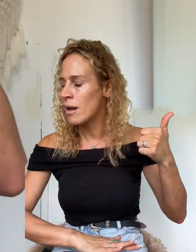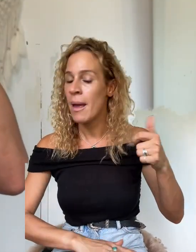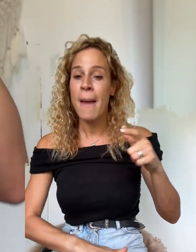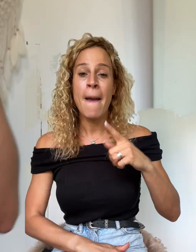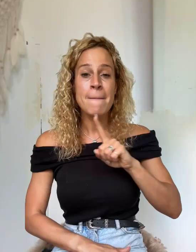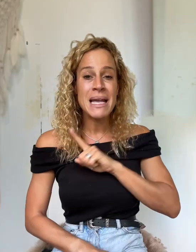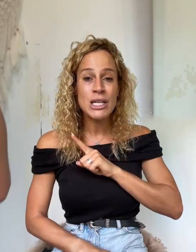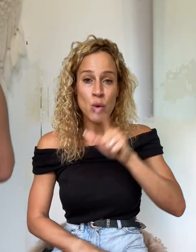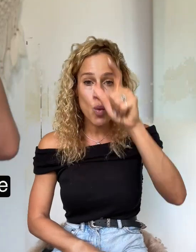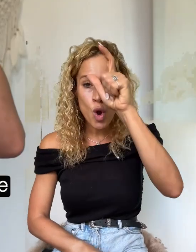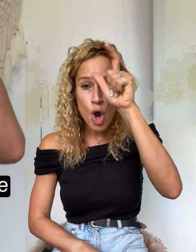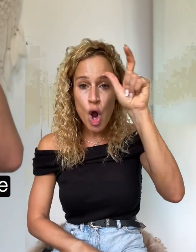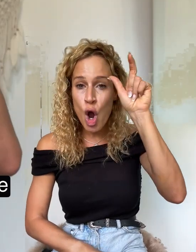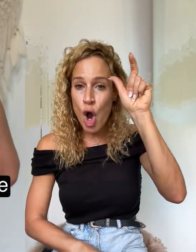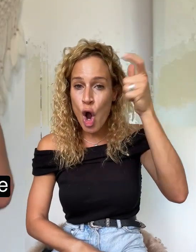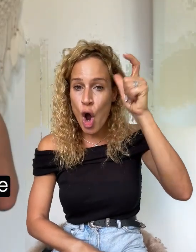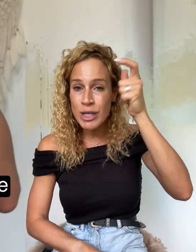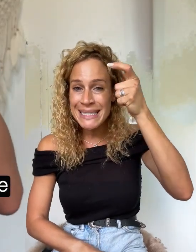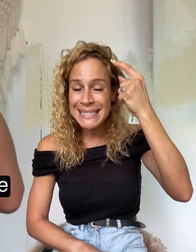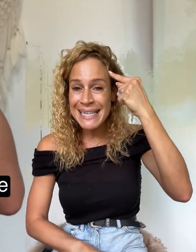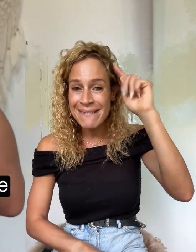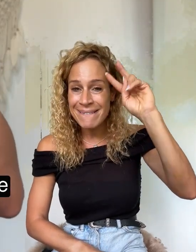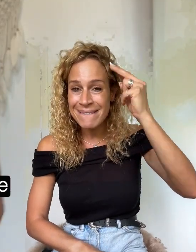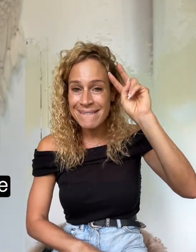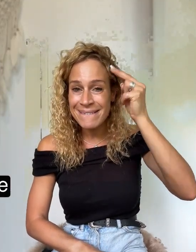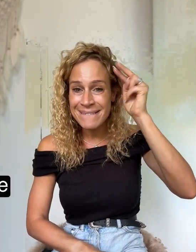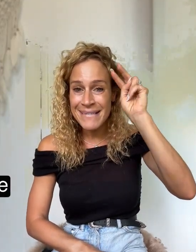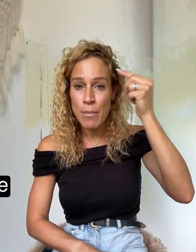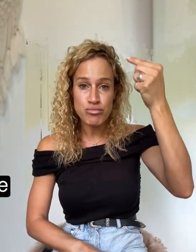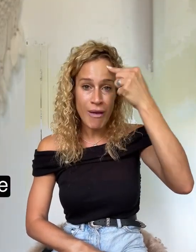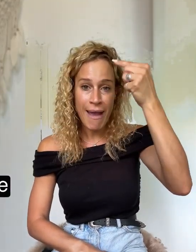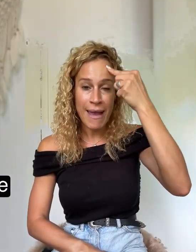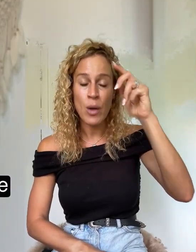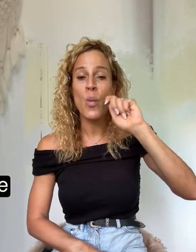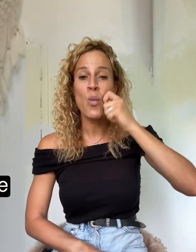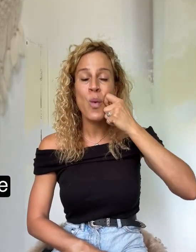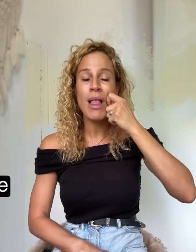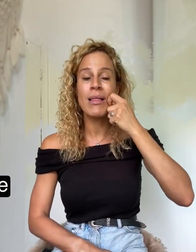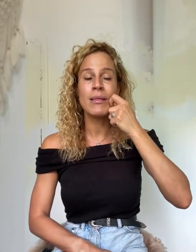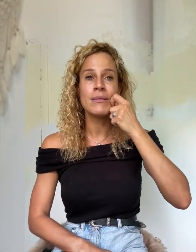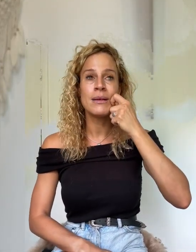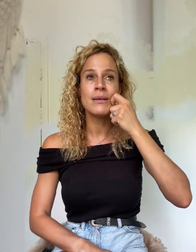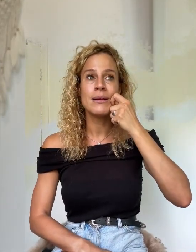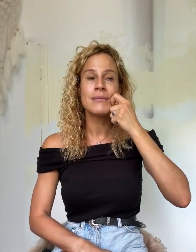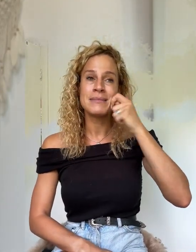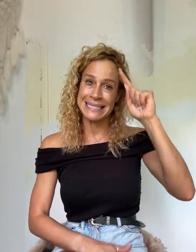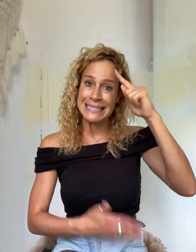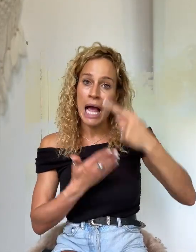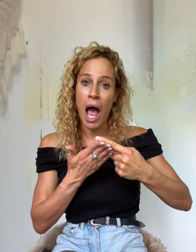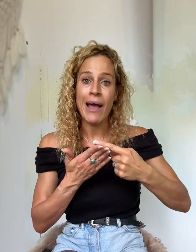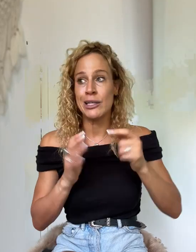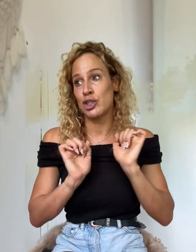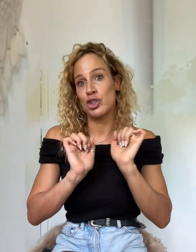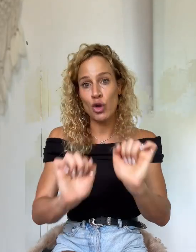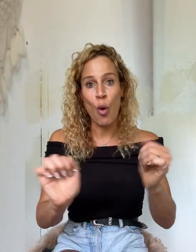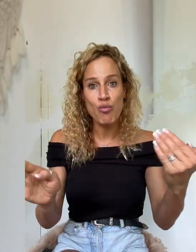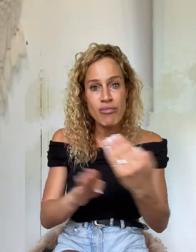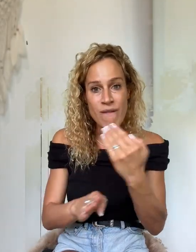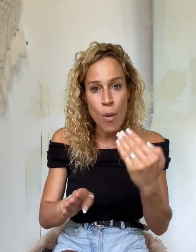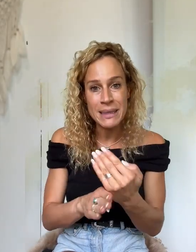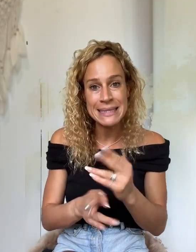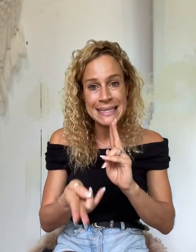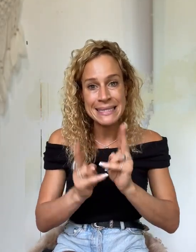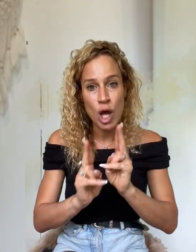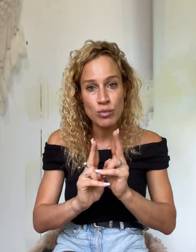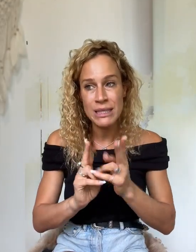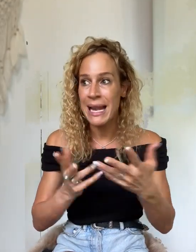brain is what's going to be in charge of your performance as an interpreter. It's going to